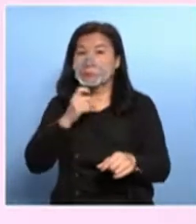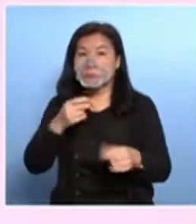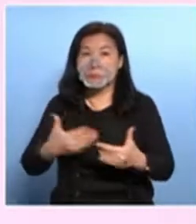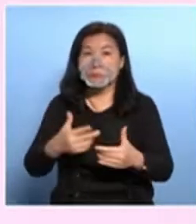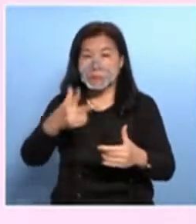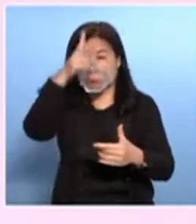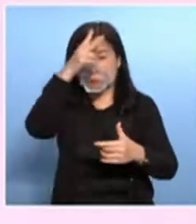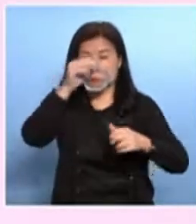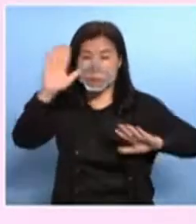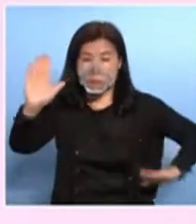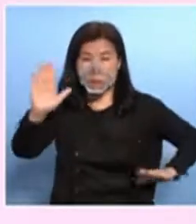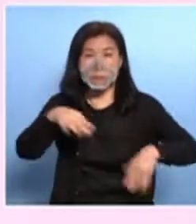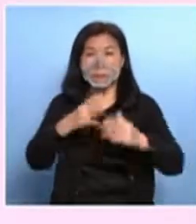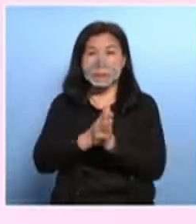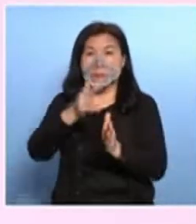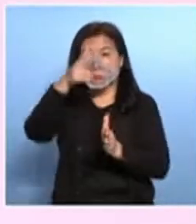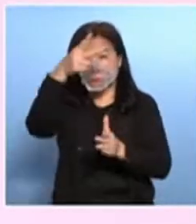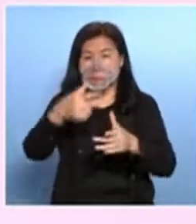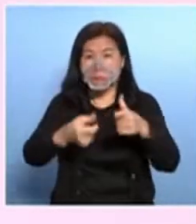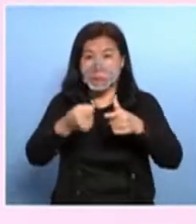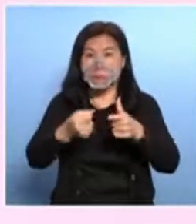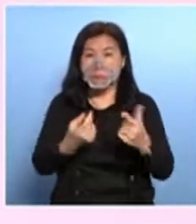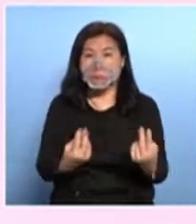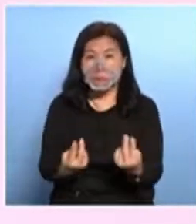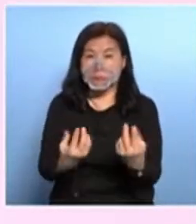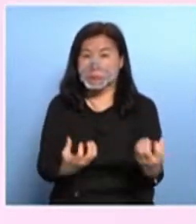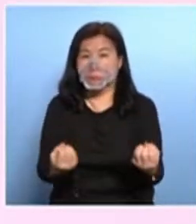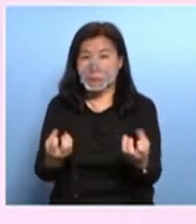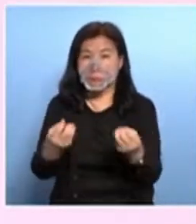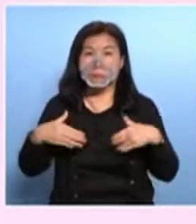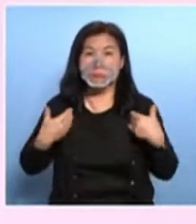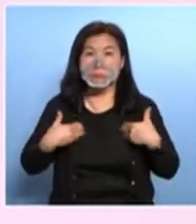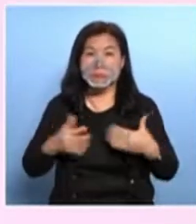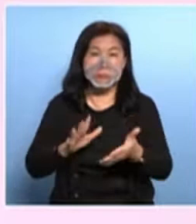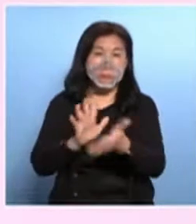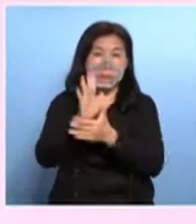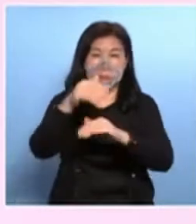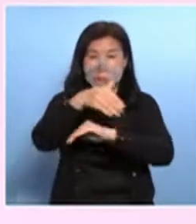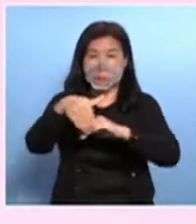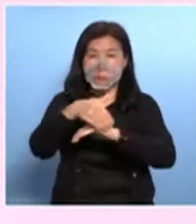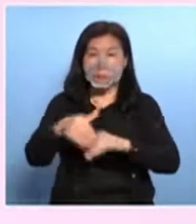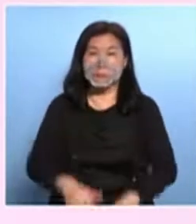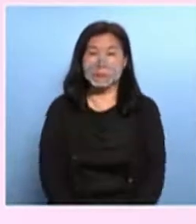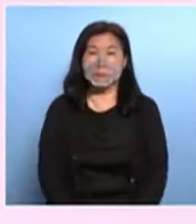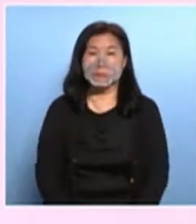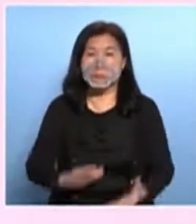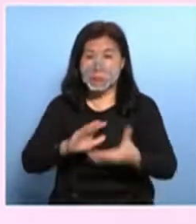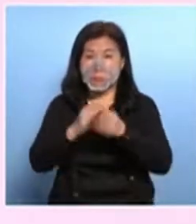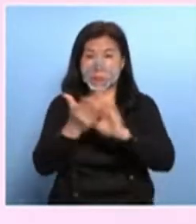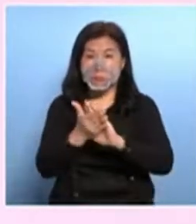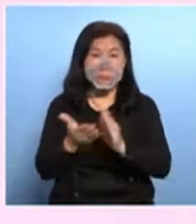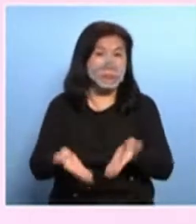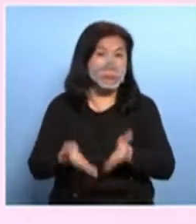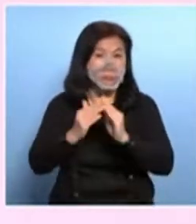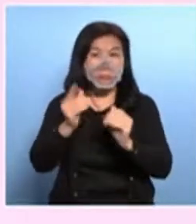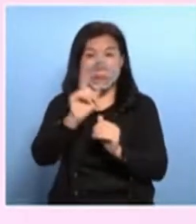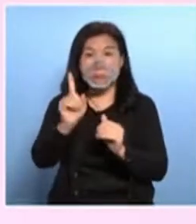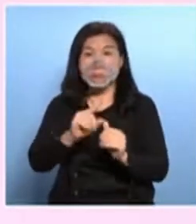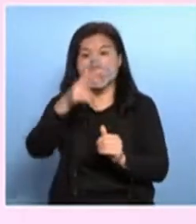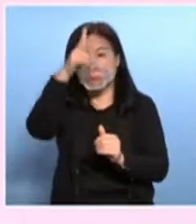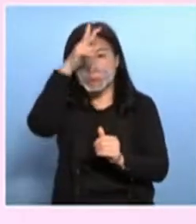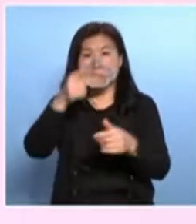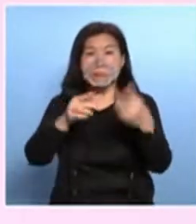recreational facilities. Meanwhile, we are progressively carrying out the 5-year plan to transform the public play spaces managed by the